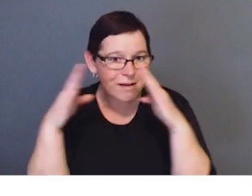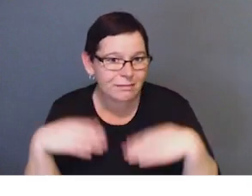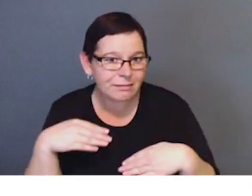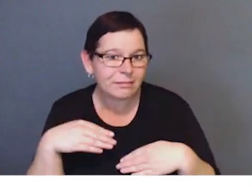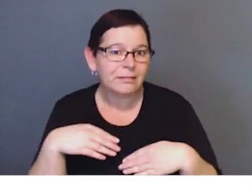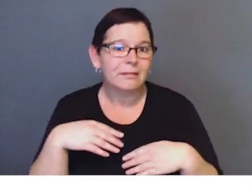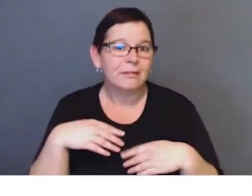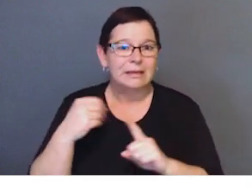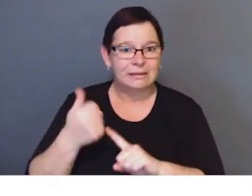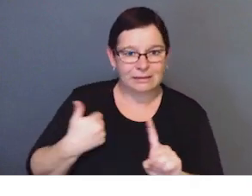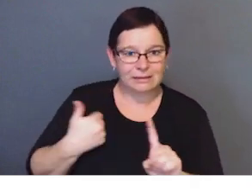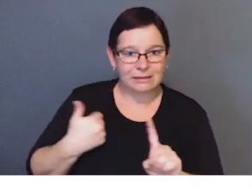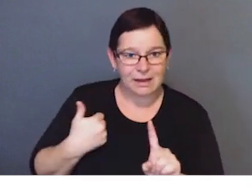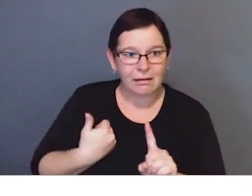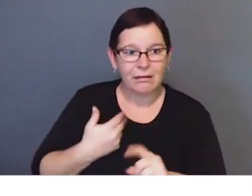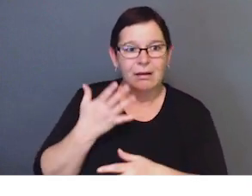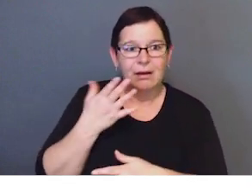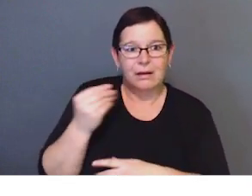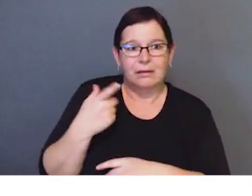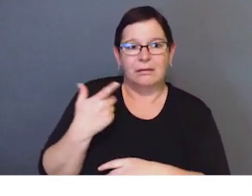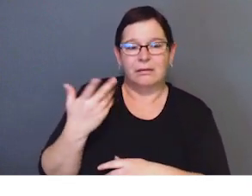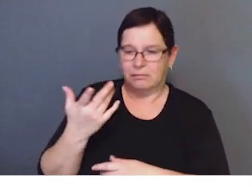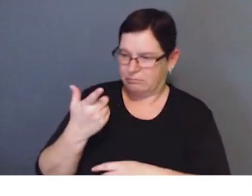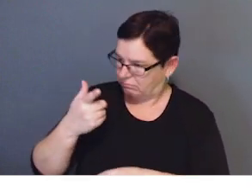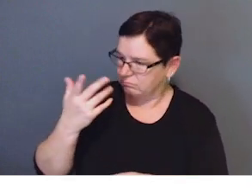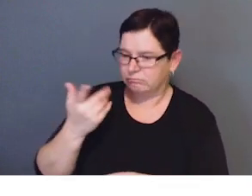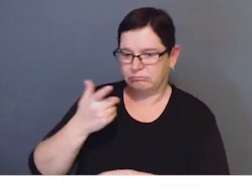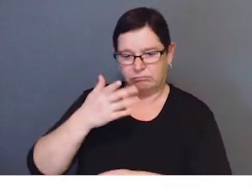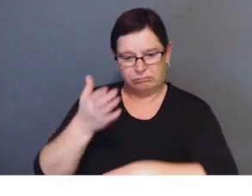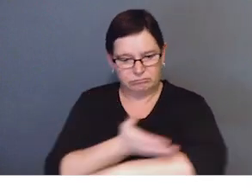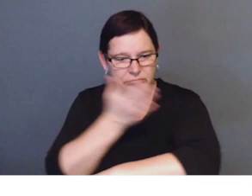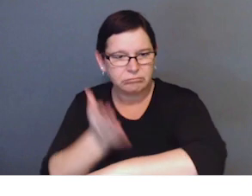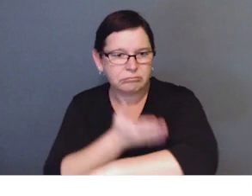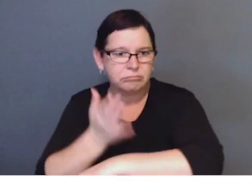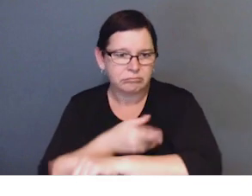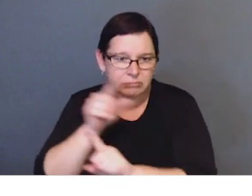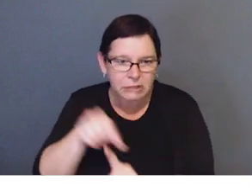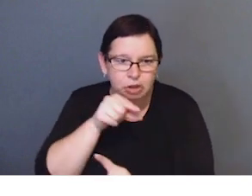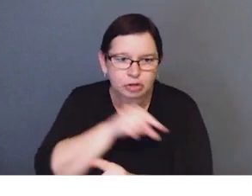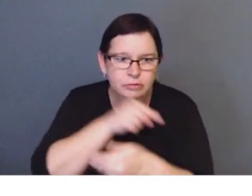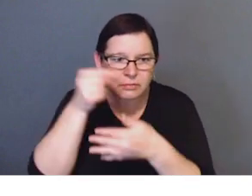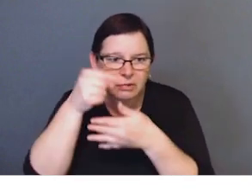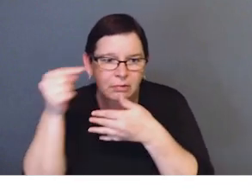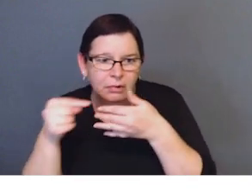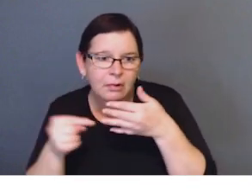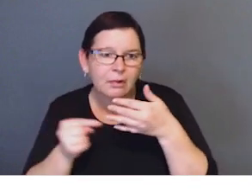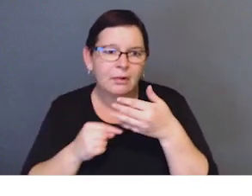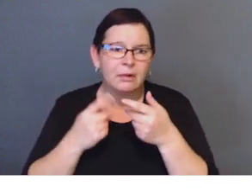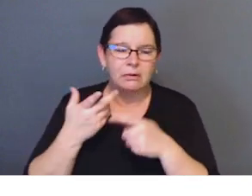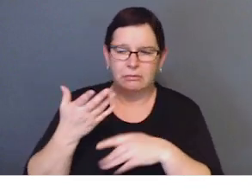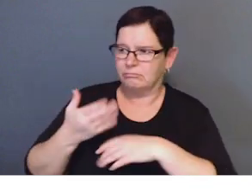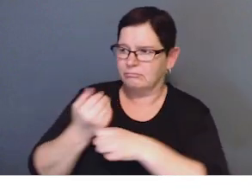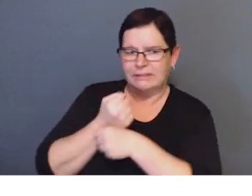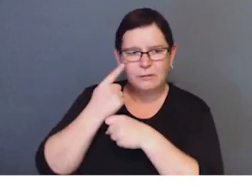to improve the safety or accessibility of the home for yourself or for another eligible